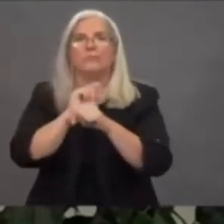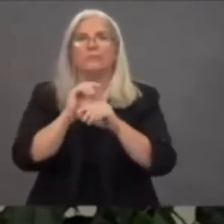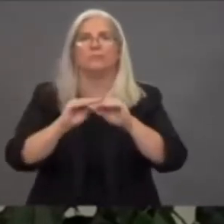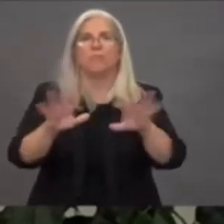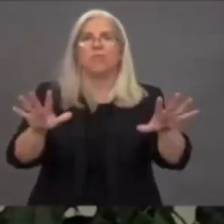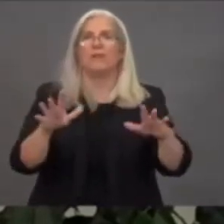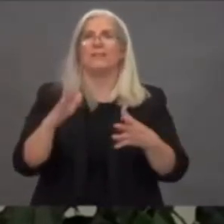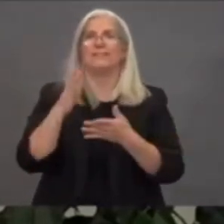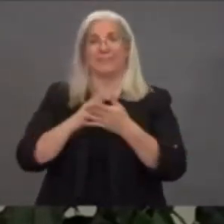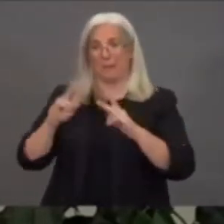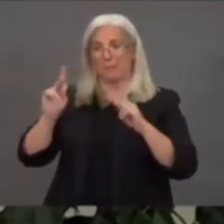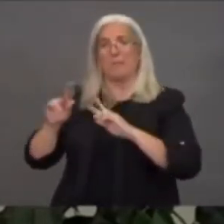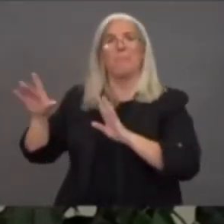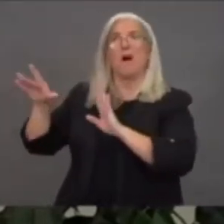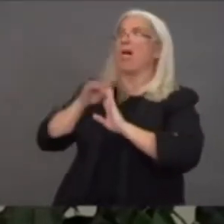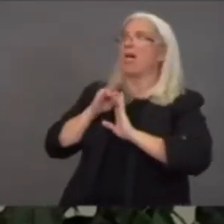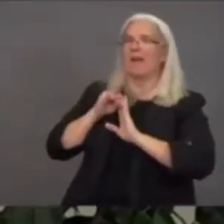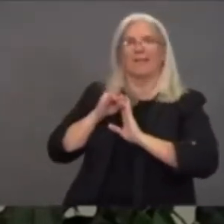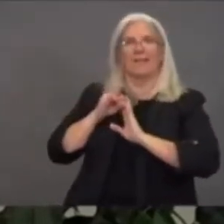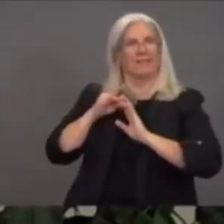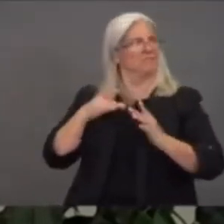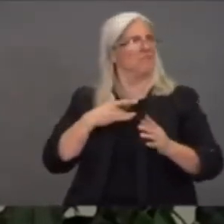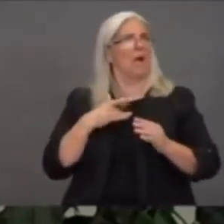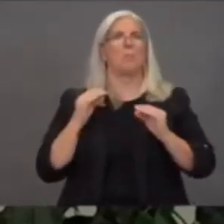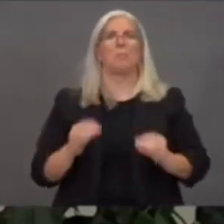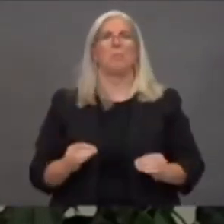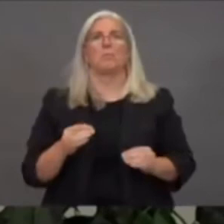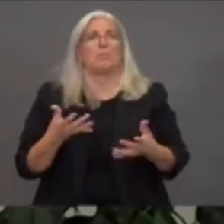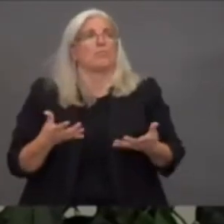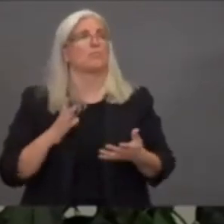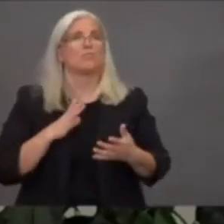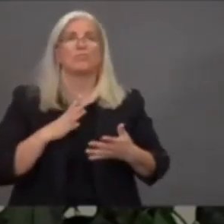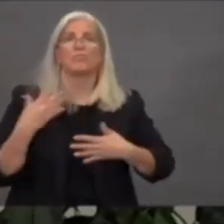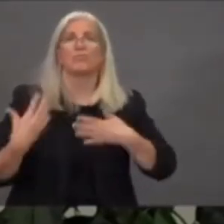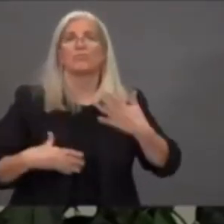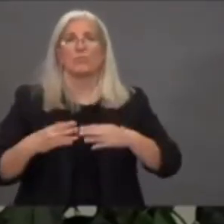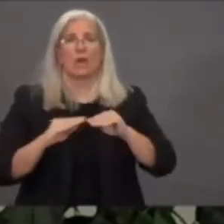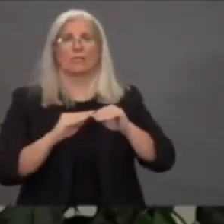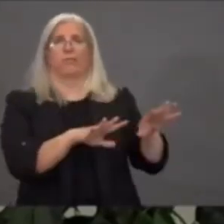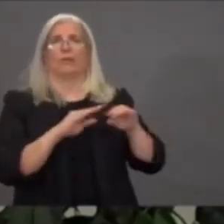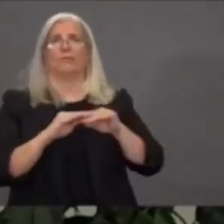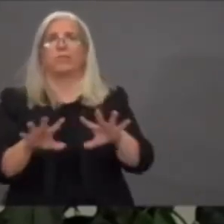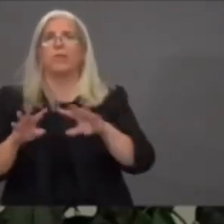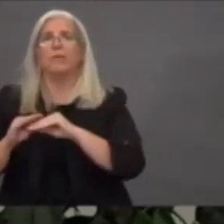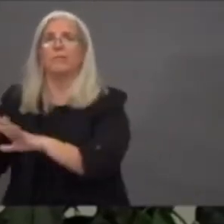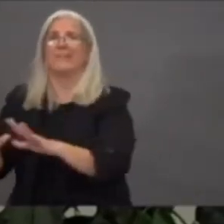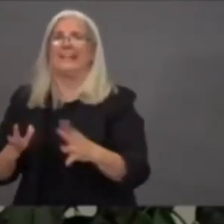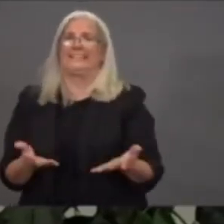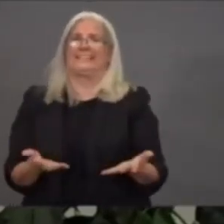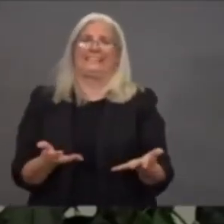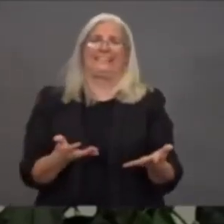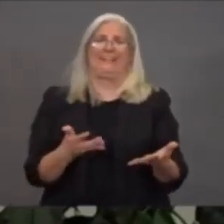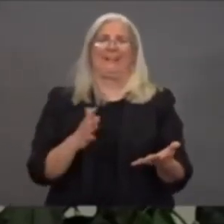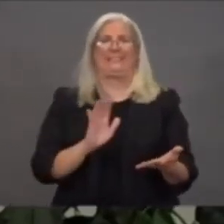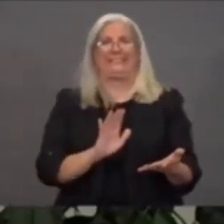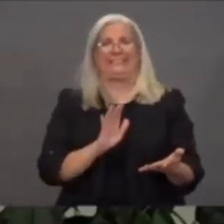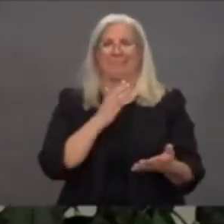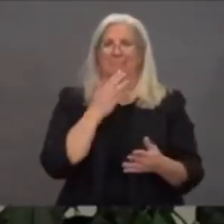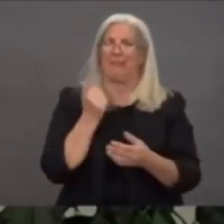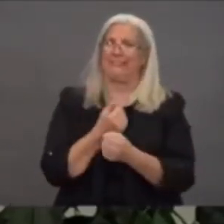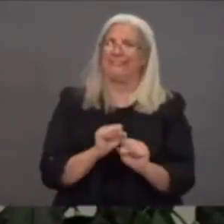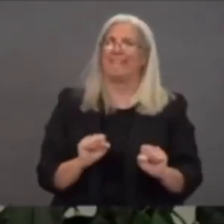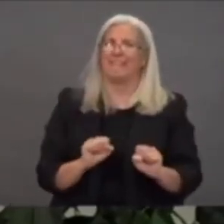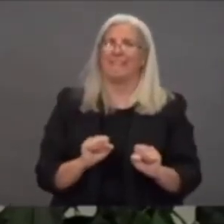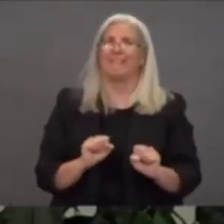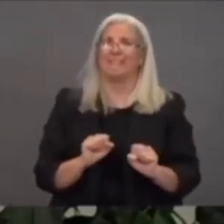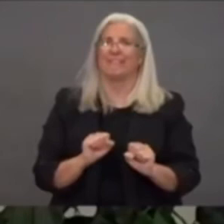still spread it to other people. Other people do get symptoms, but they were actually contagious in the 2 days before their